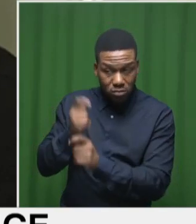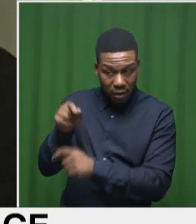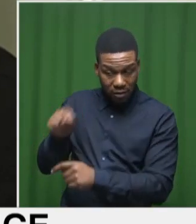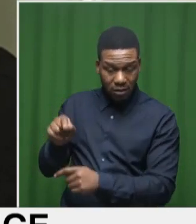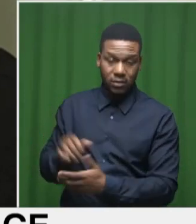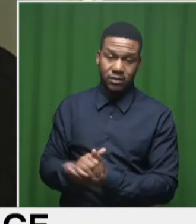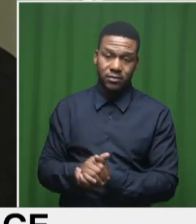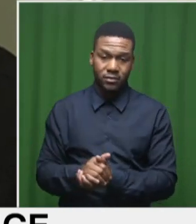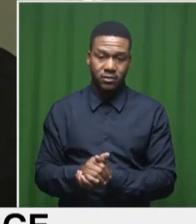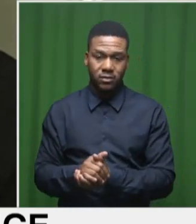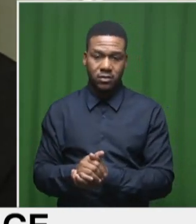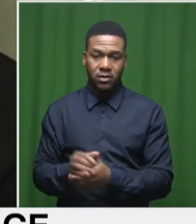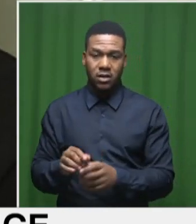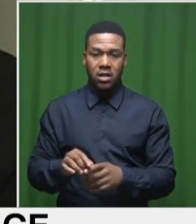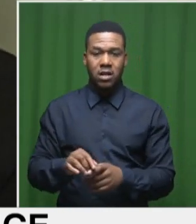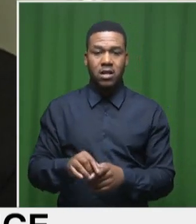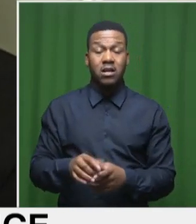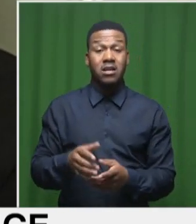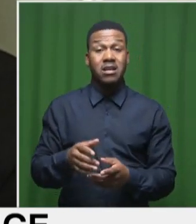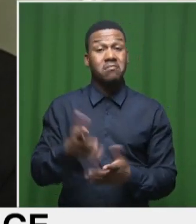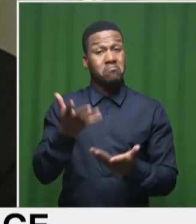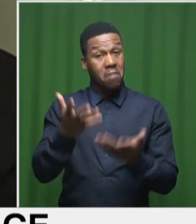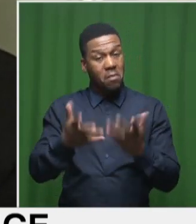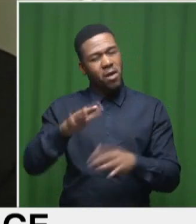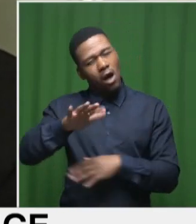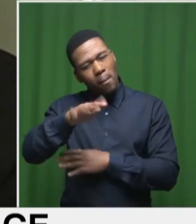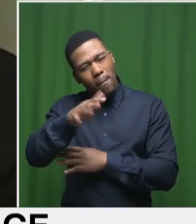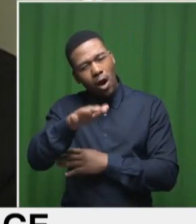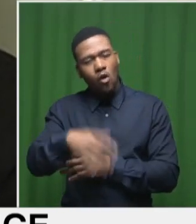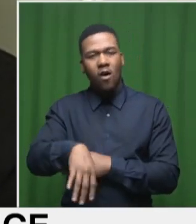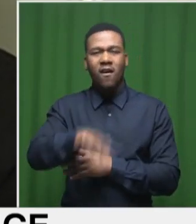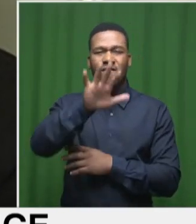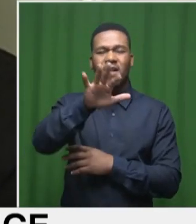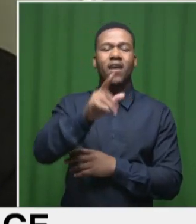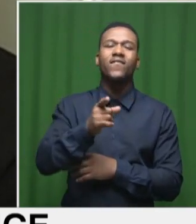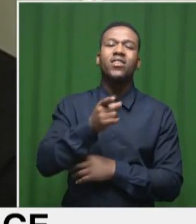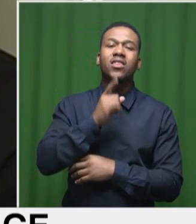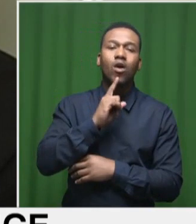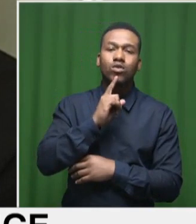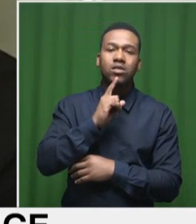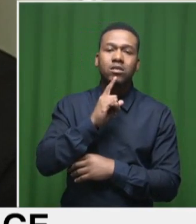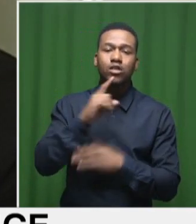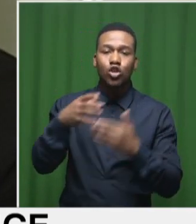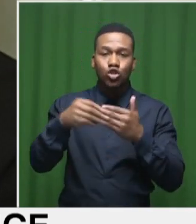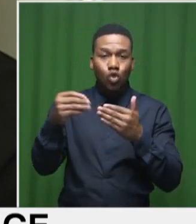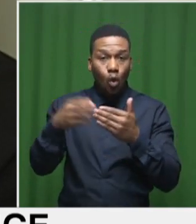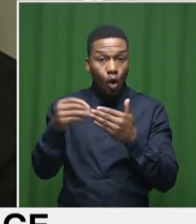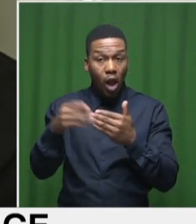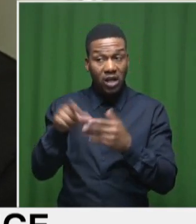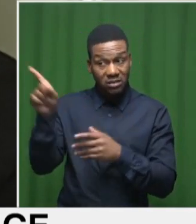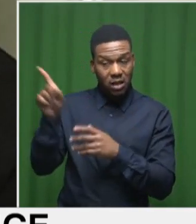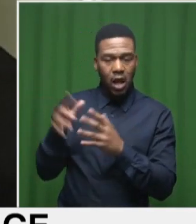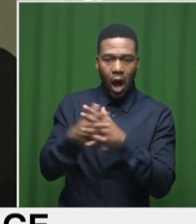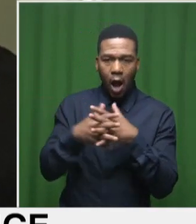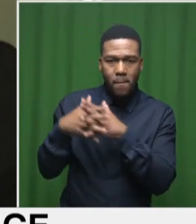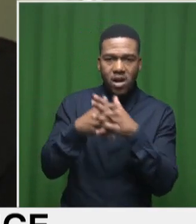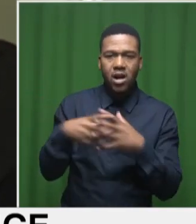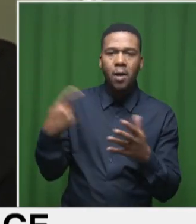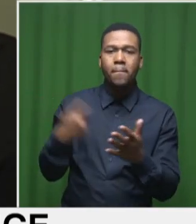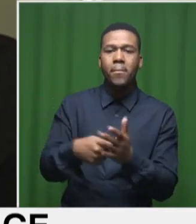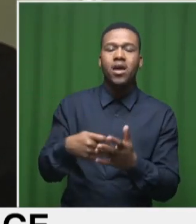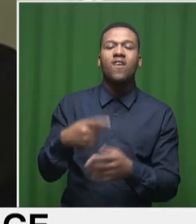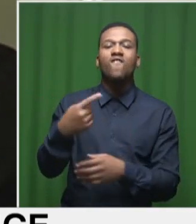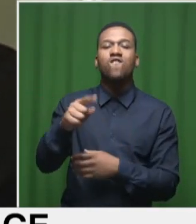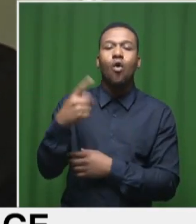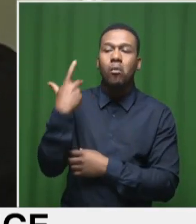average, you know, $5,000 people could pay for fillers in the US with some of the best doctors.